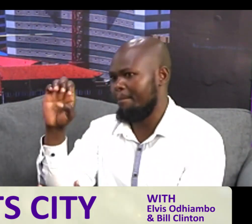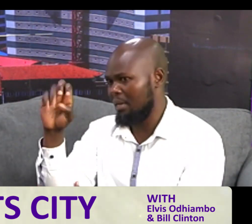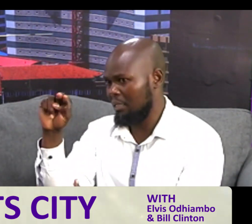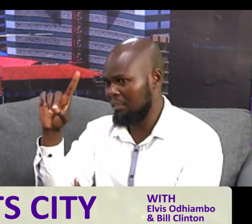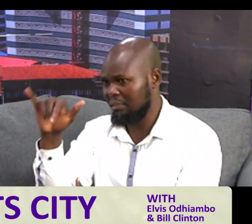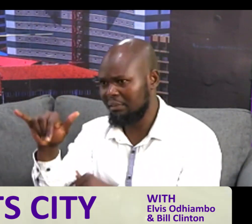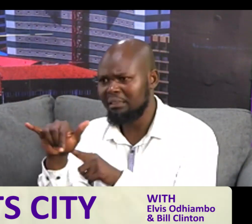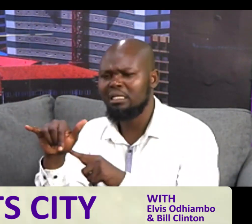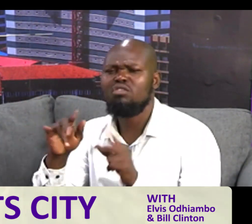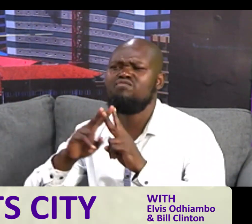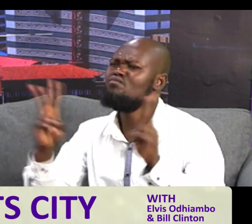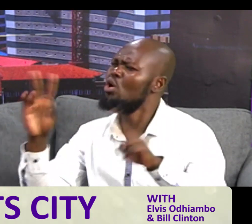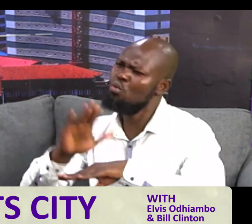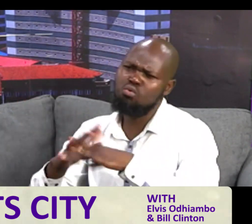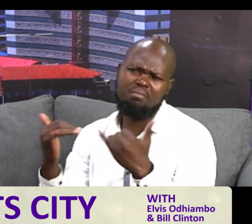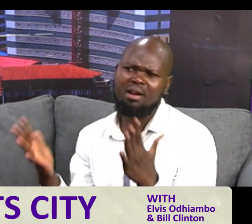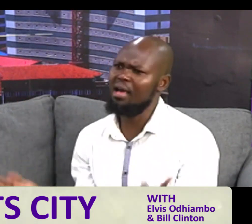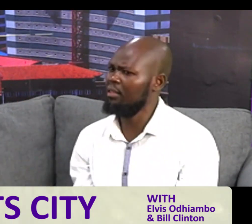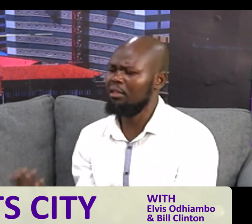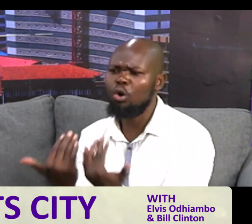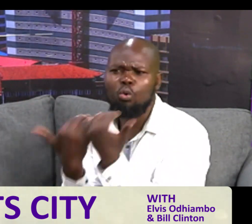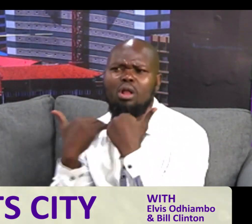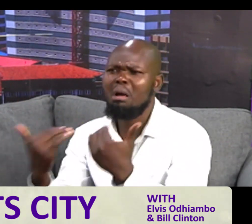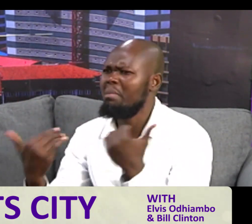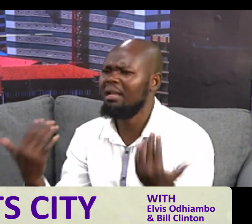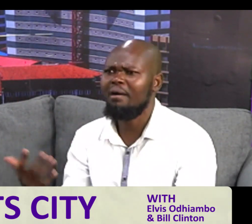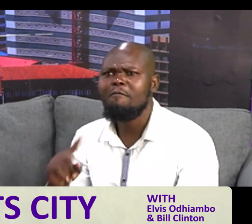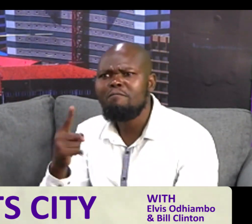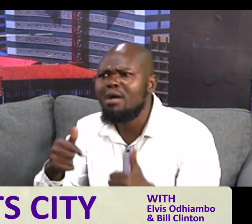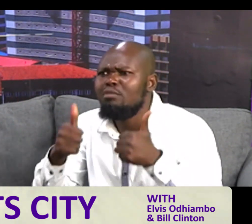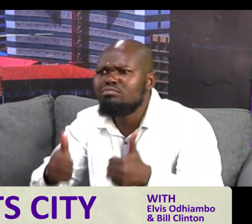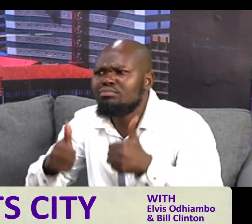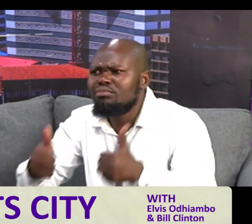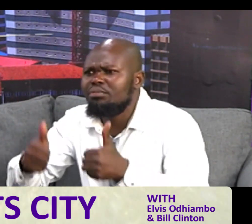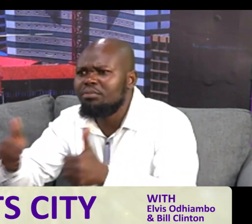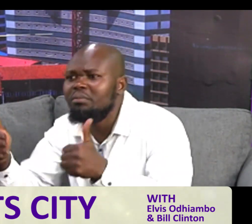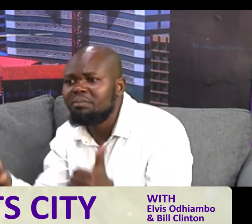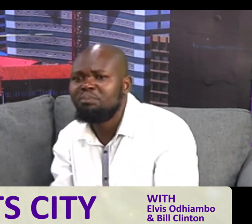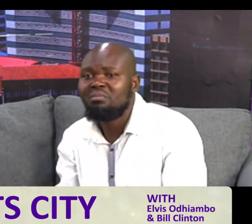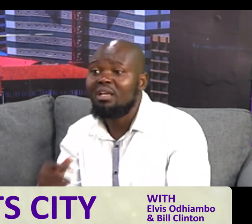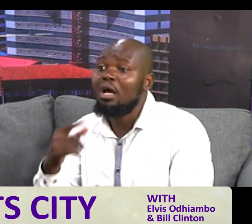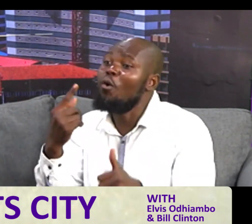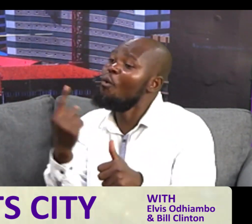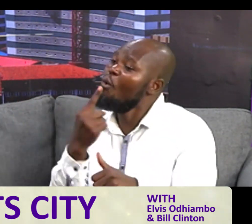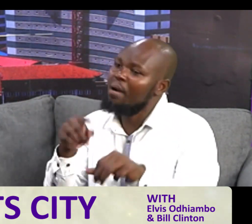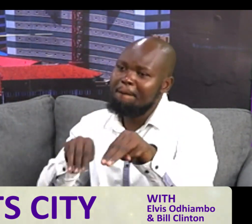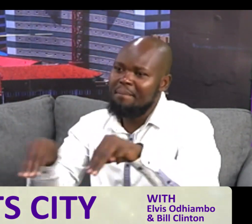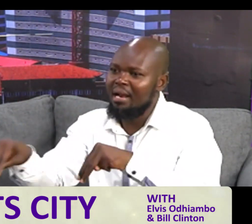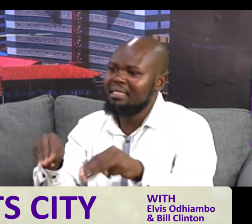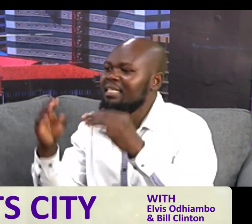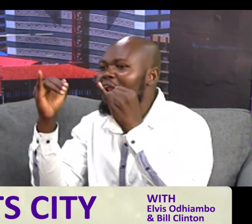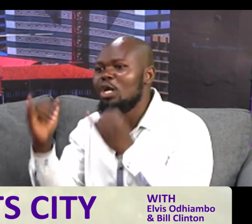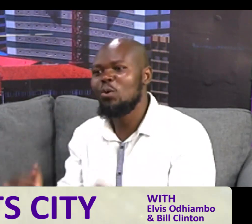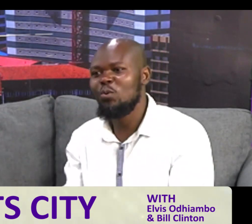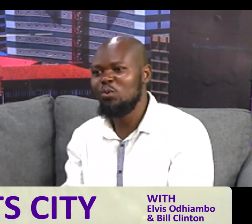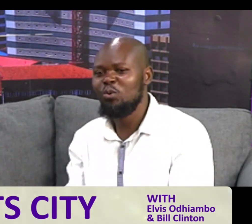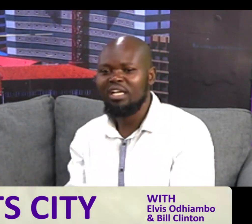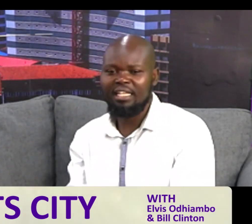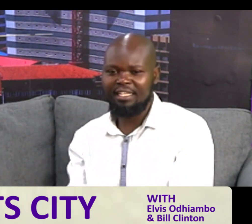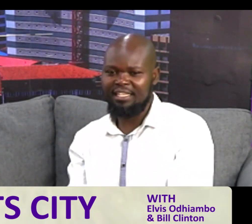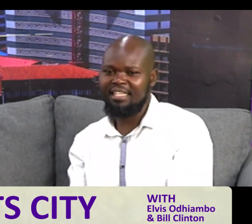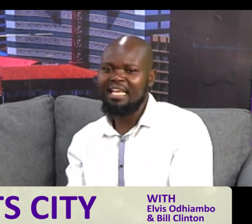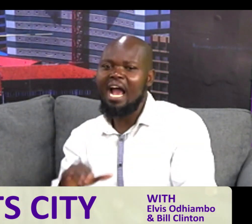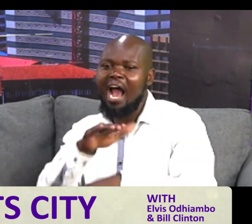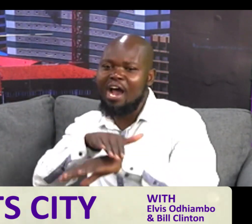the team. For when it comes to Mendy, he's a good player, he's a good goalkeeper. The problem